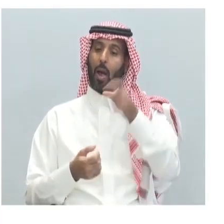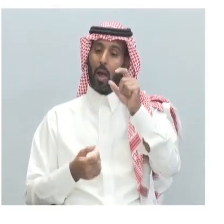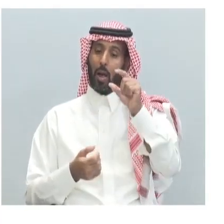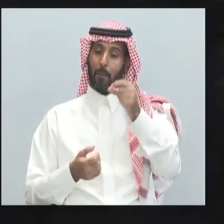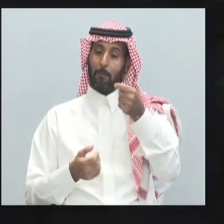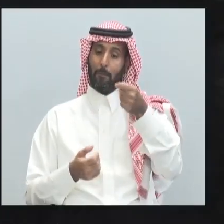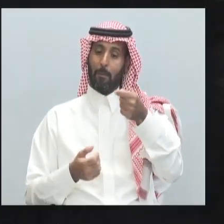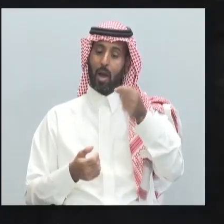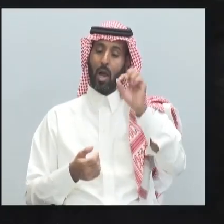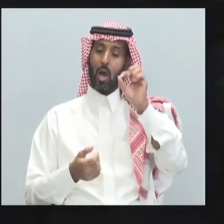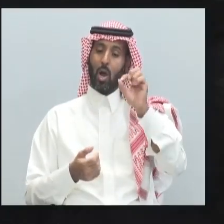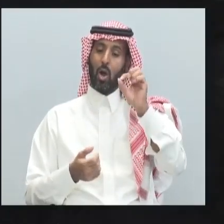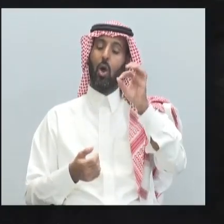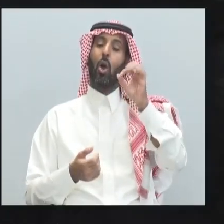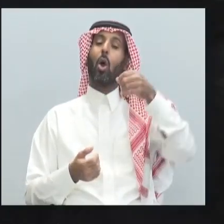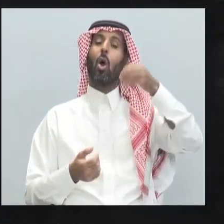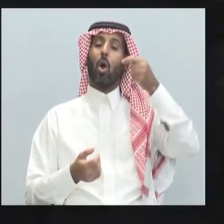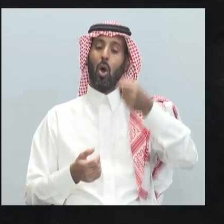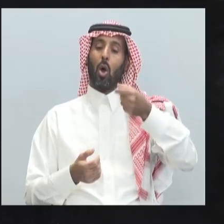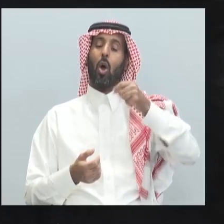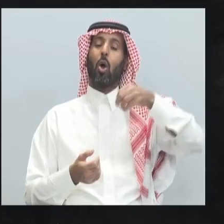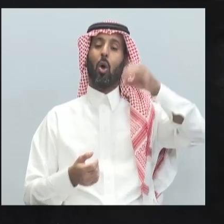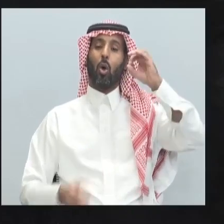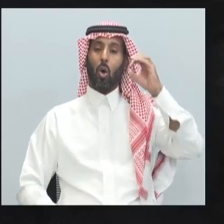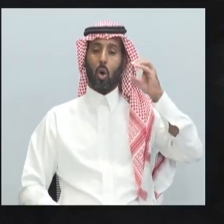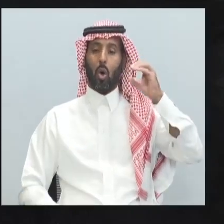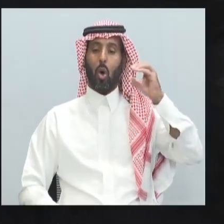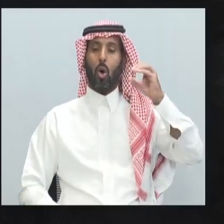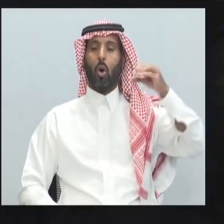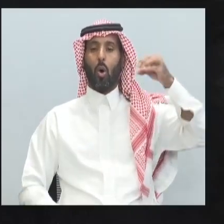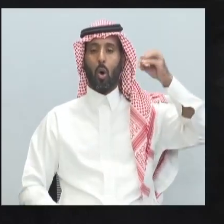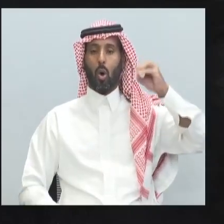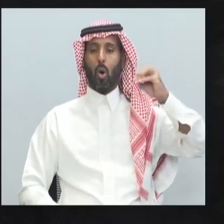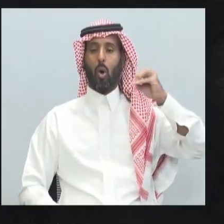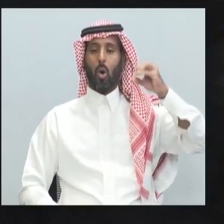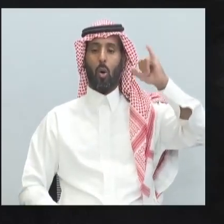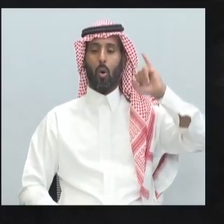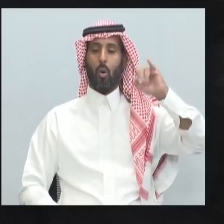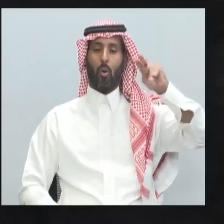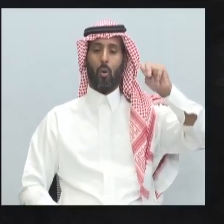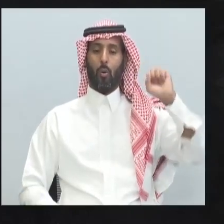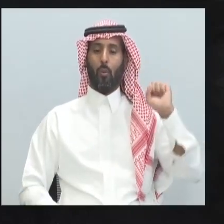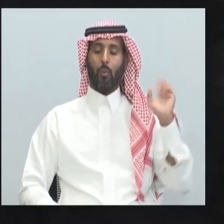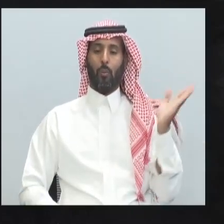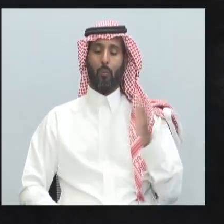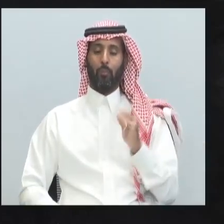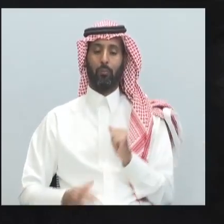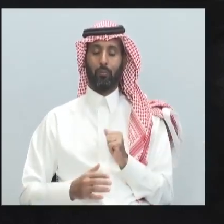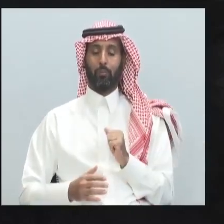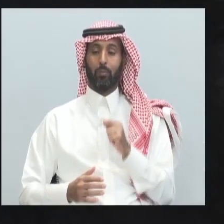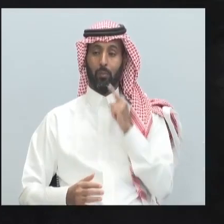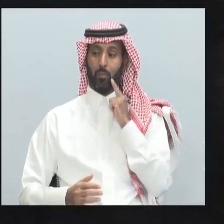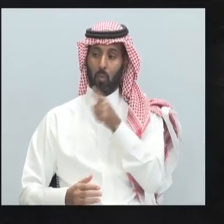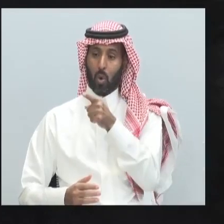small money, what is it? It's called coin. Excellent. So we have coin here. So again,